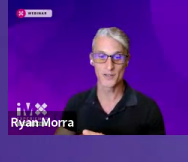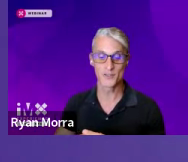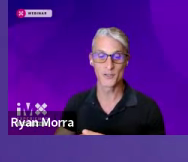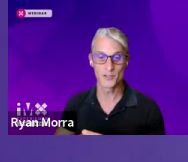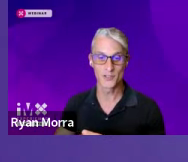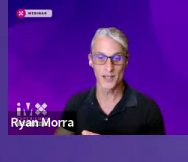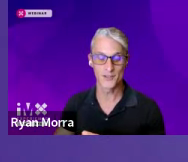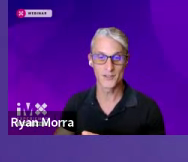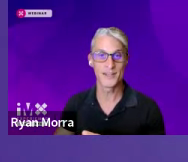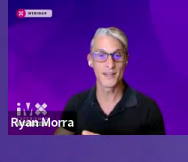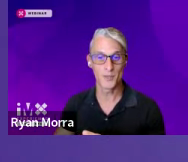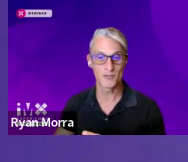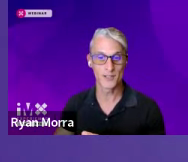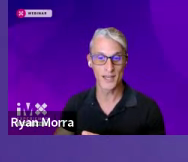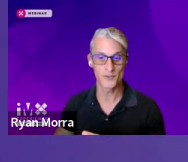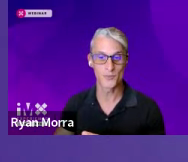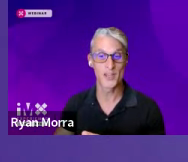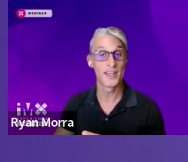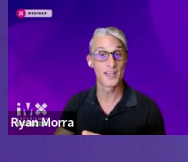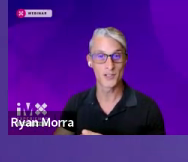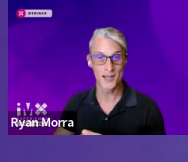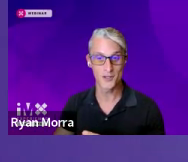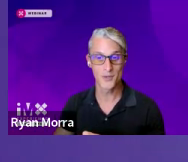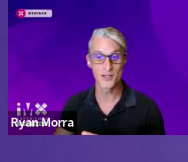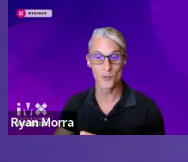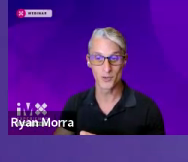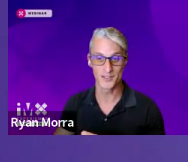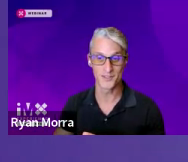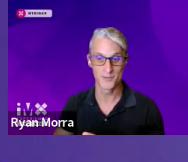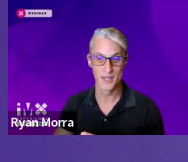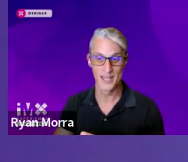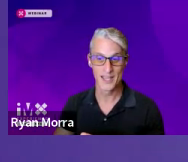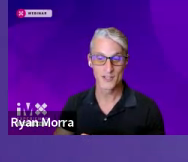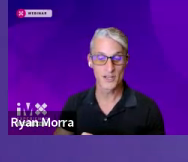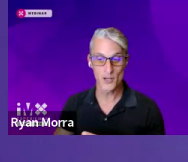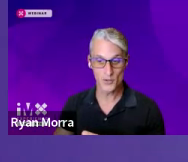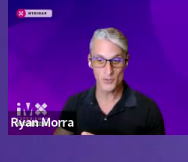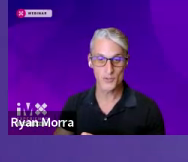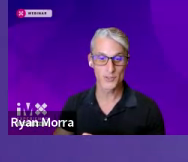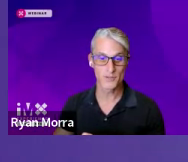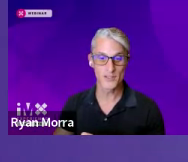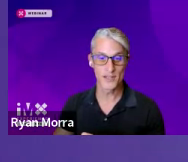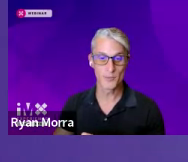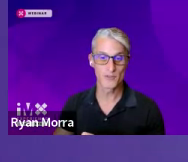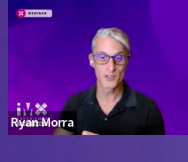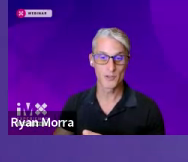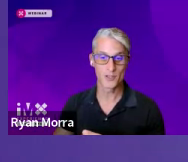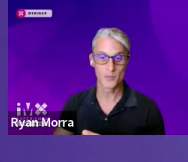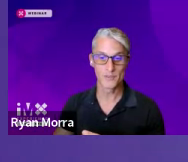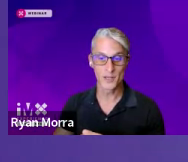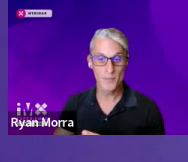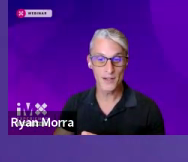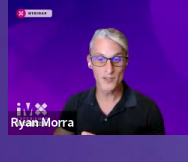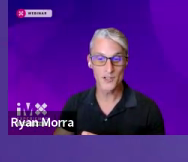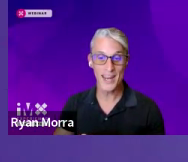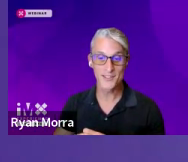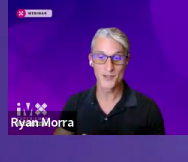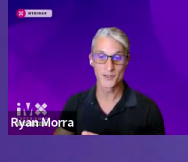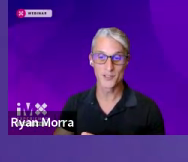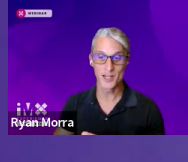teaching experience in early childhood and elementary classrooms in Chicago and New Orleans. She has also served as an elementary curriculum